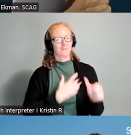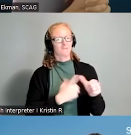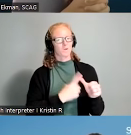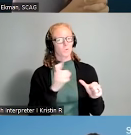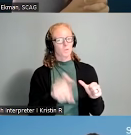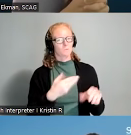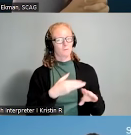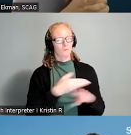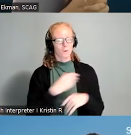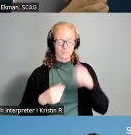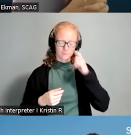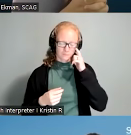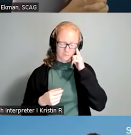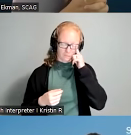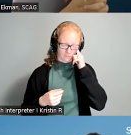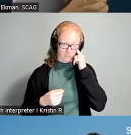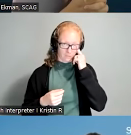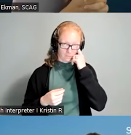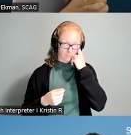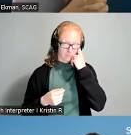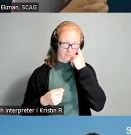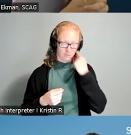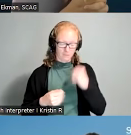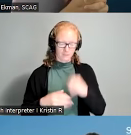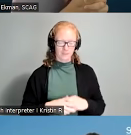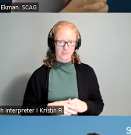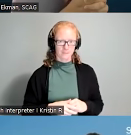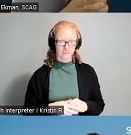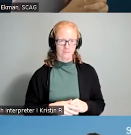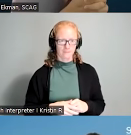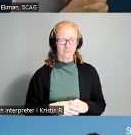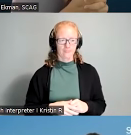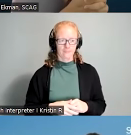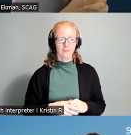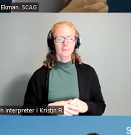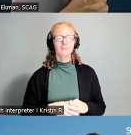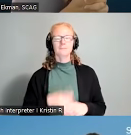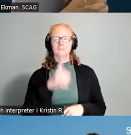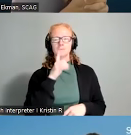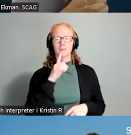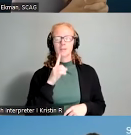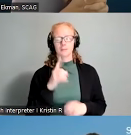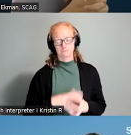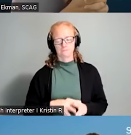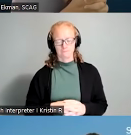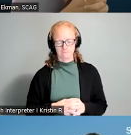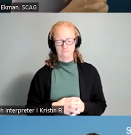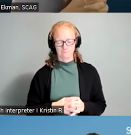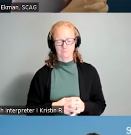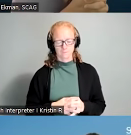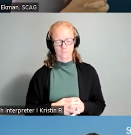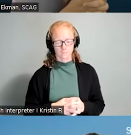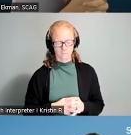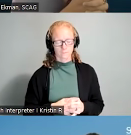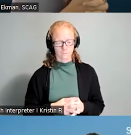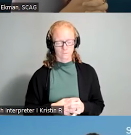question earlier today, that there's a series of communications